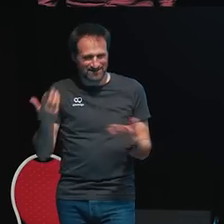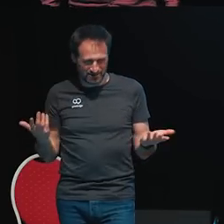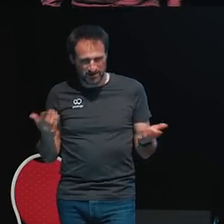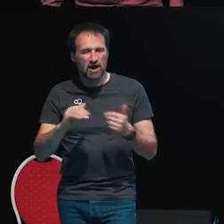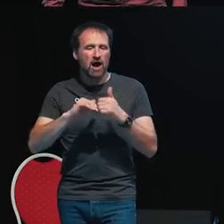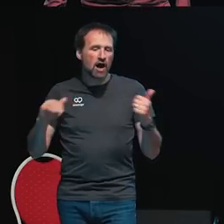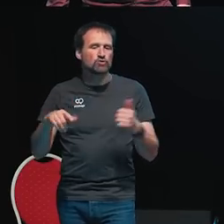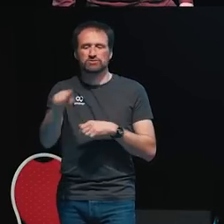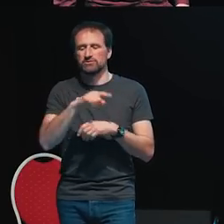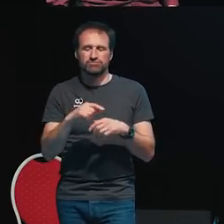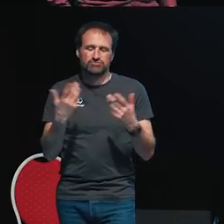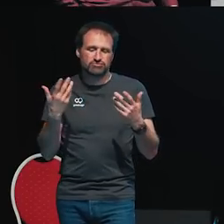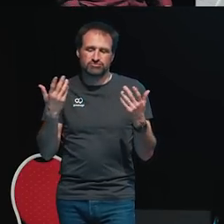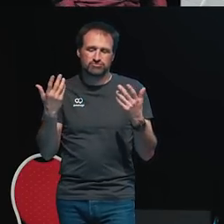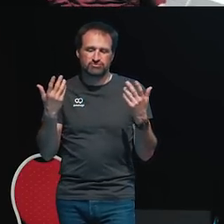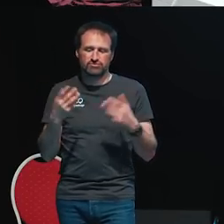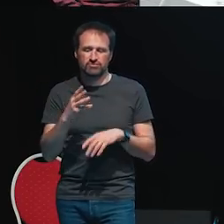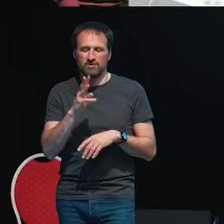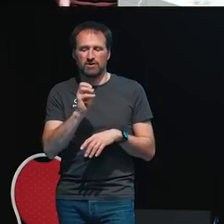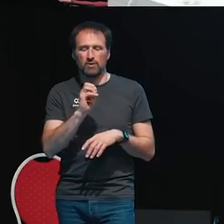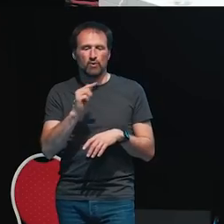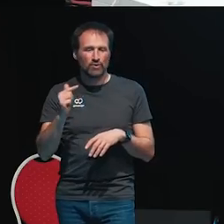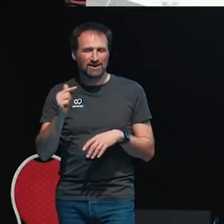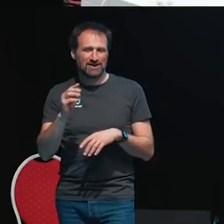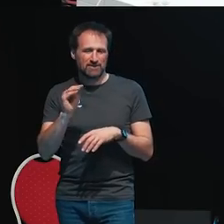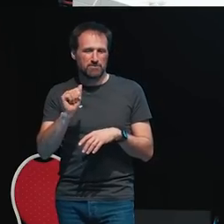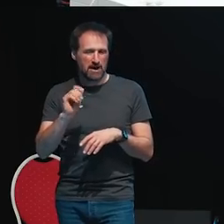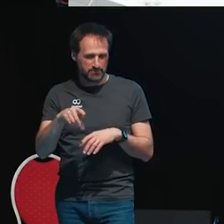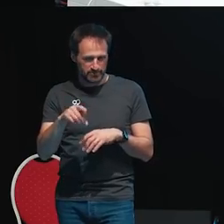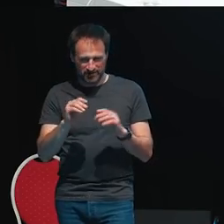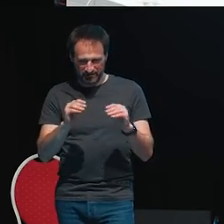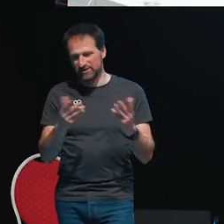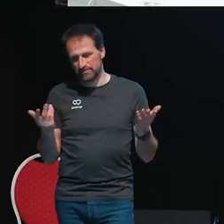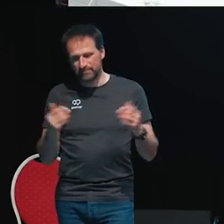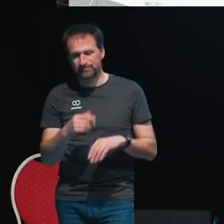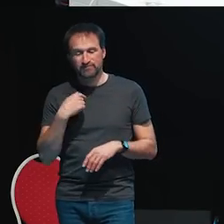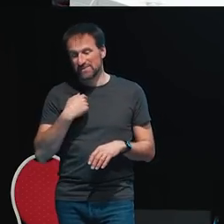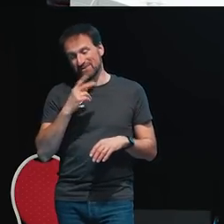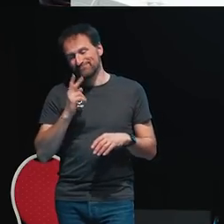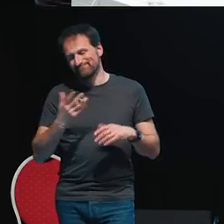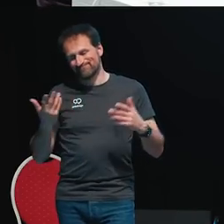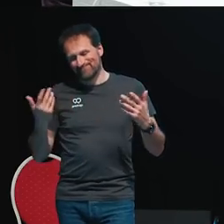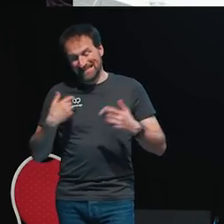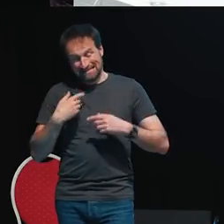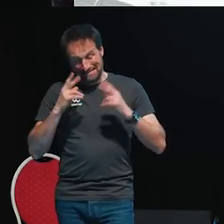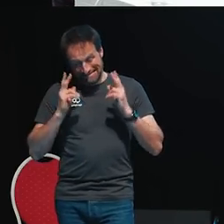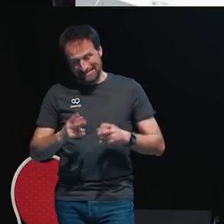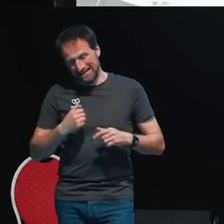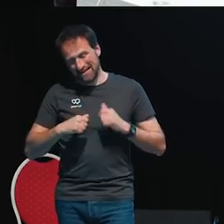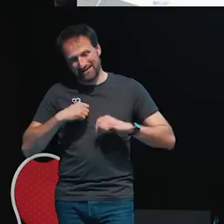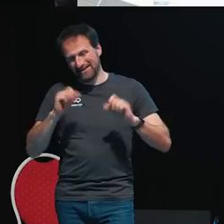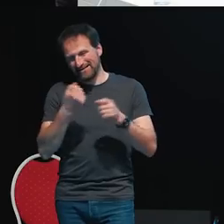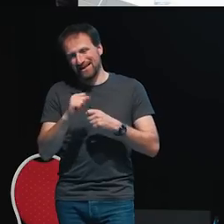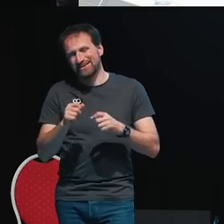unless you're using a weak map. So, or rarely, I can't come up with a use case, because if